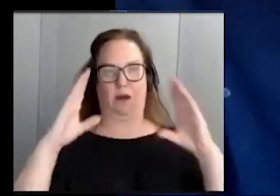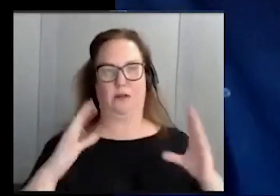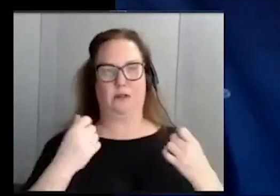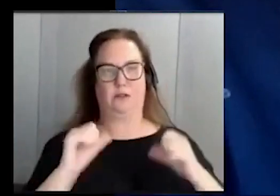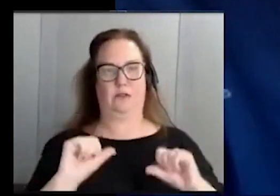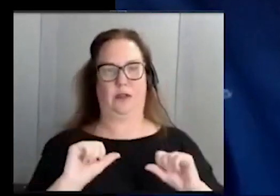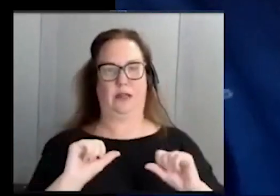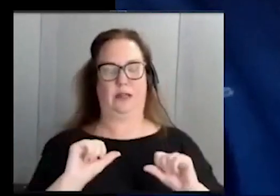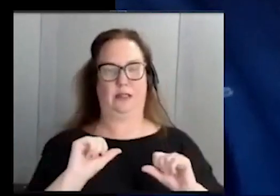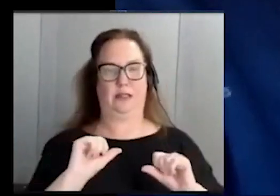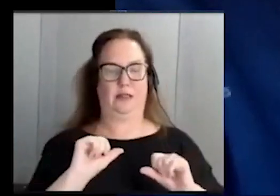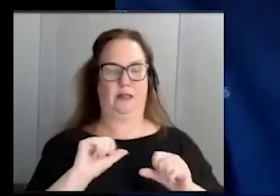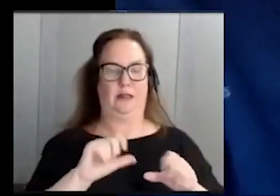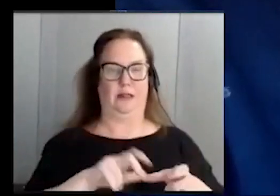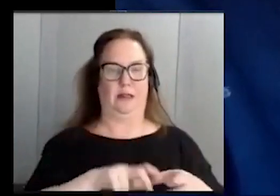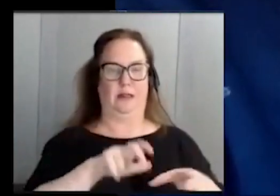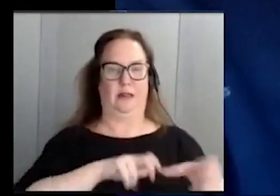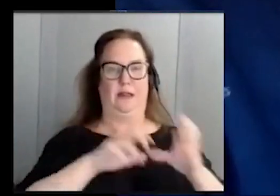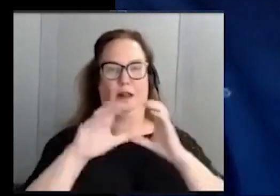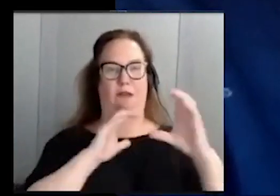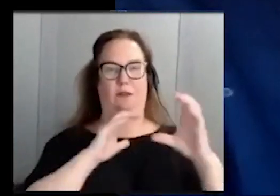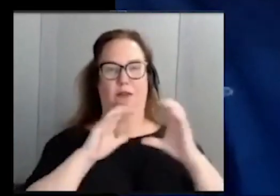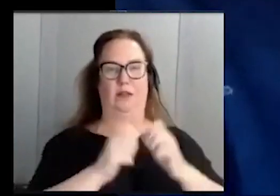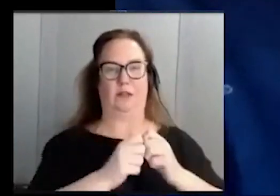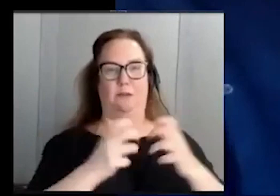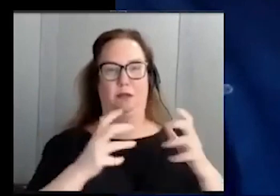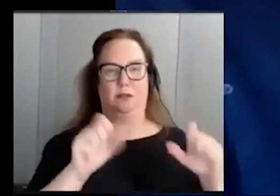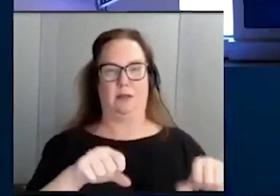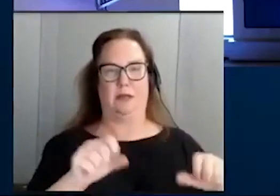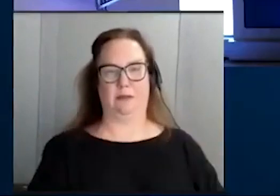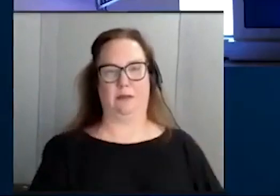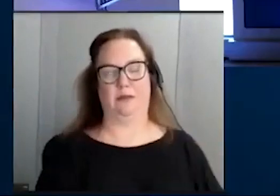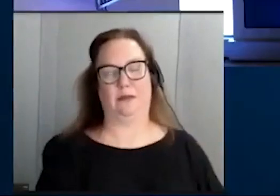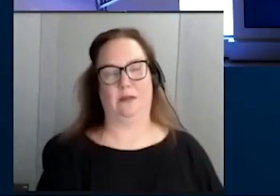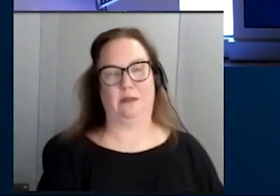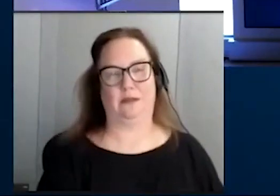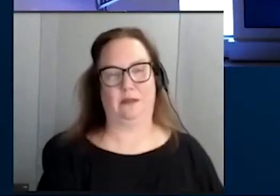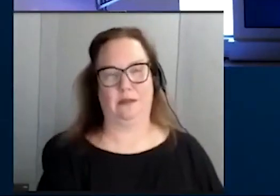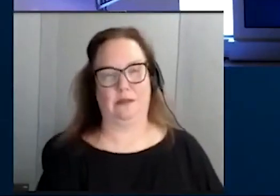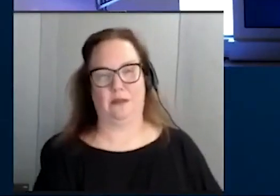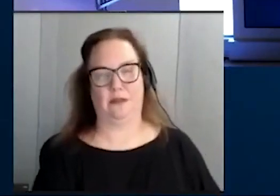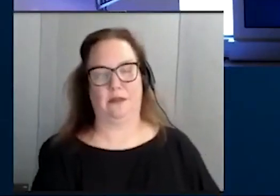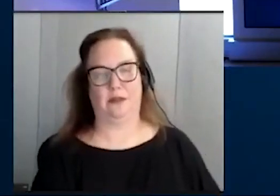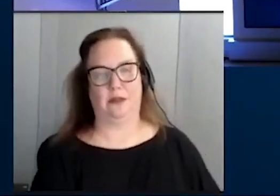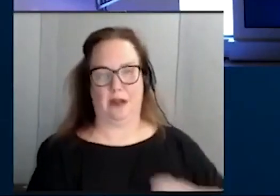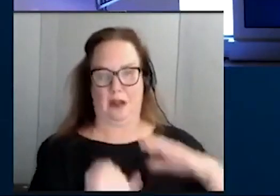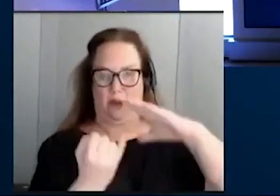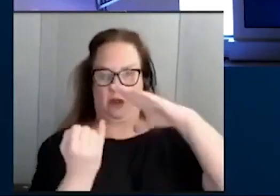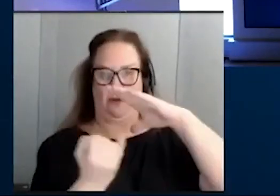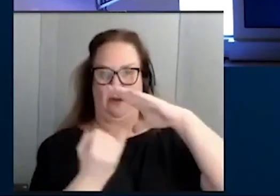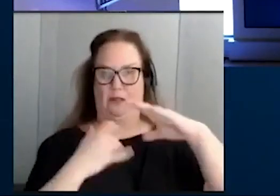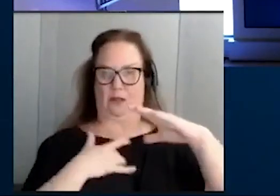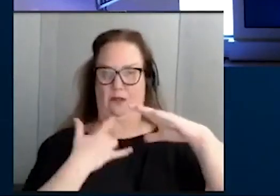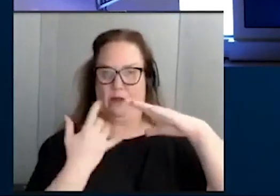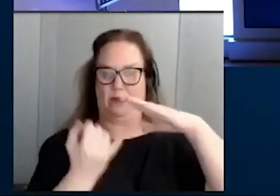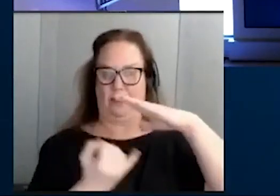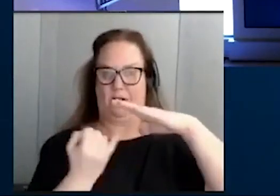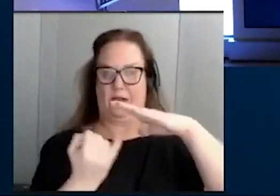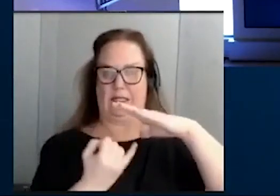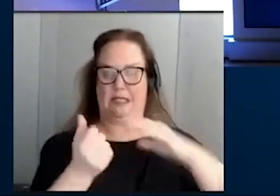out of the conversation as much. Are you kind of isolated? Do you feel like you've been isolating, or are